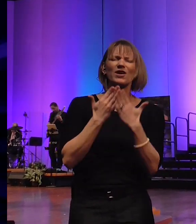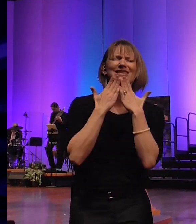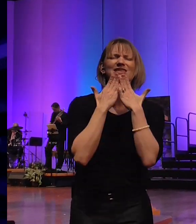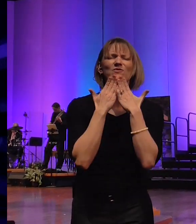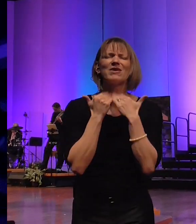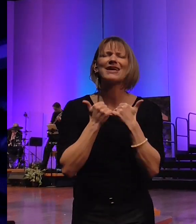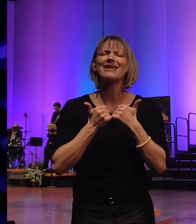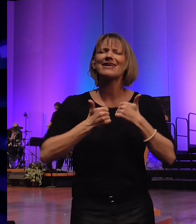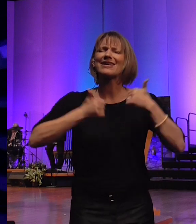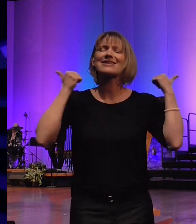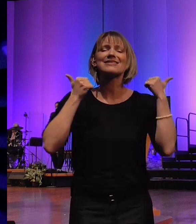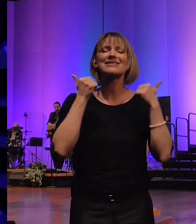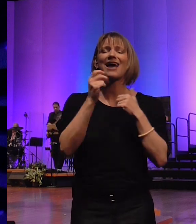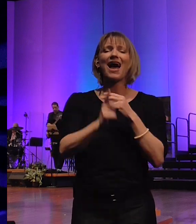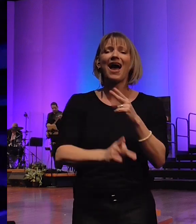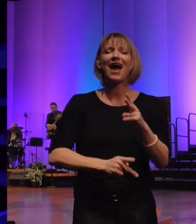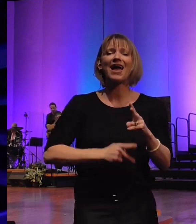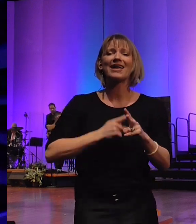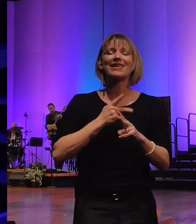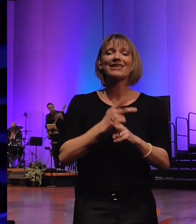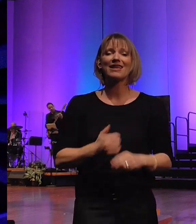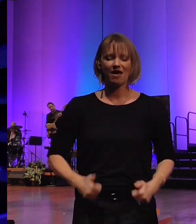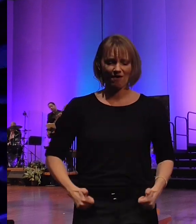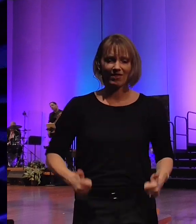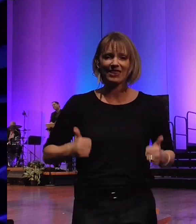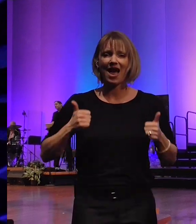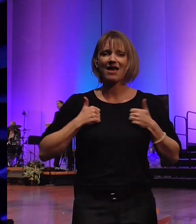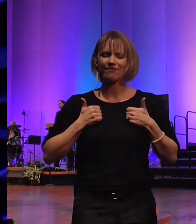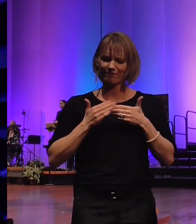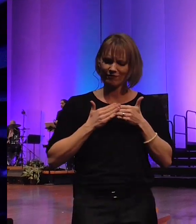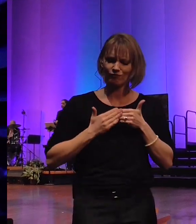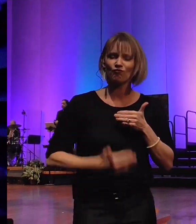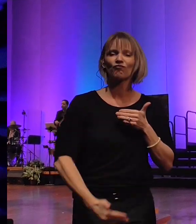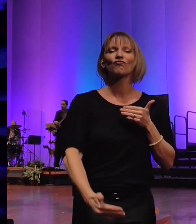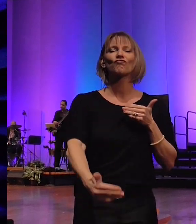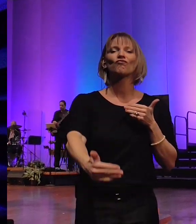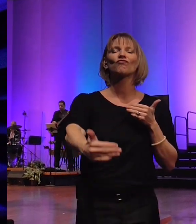to the sweetest kind of love.